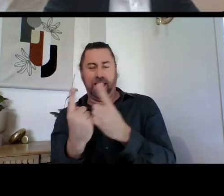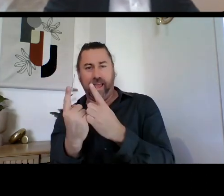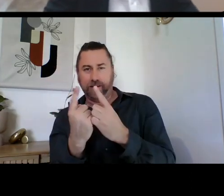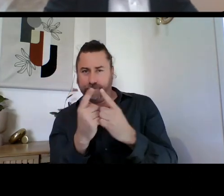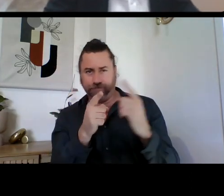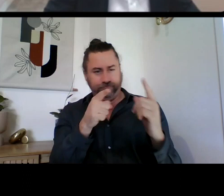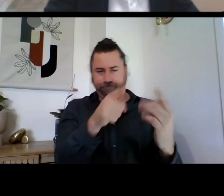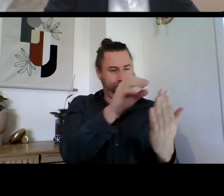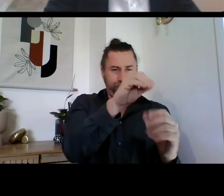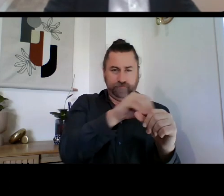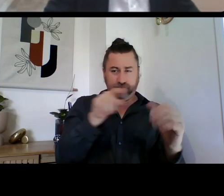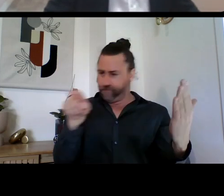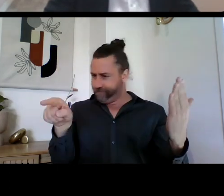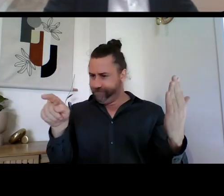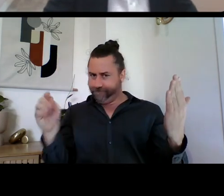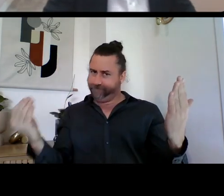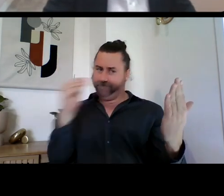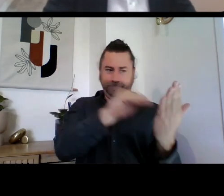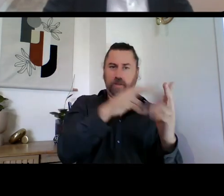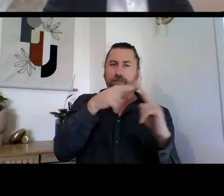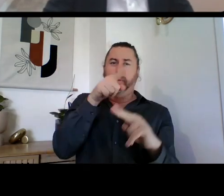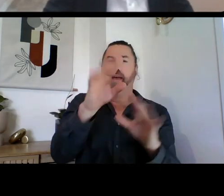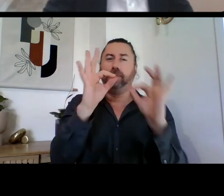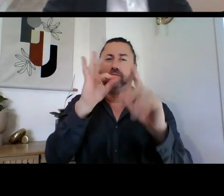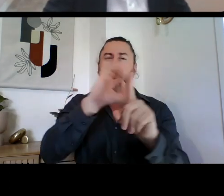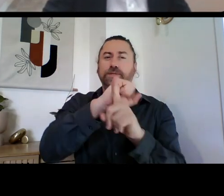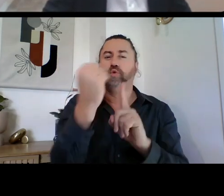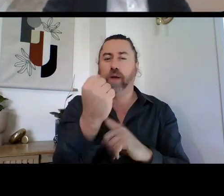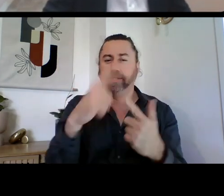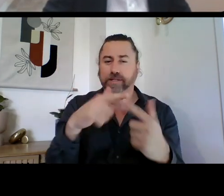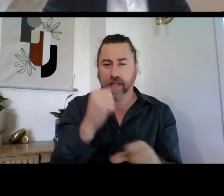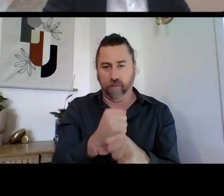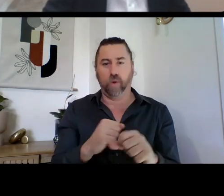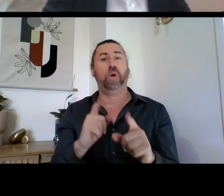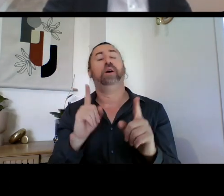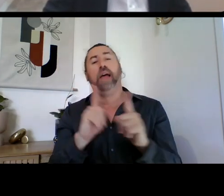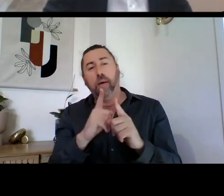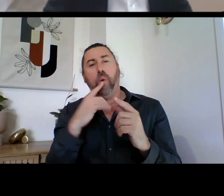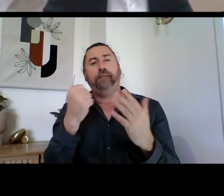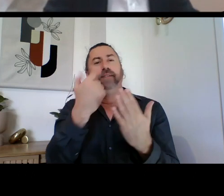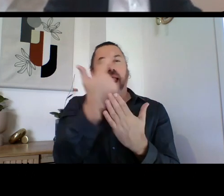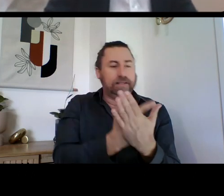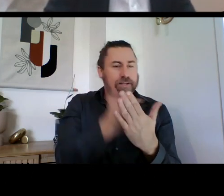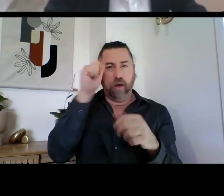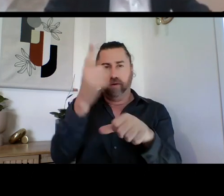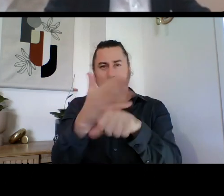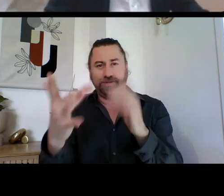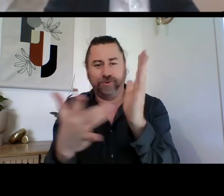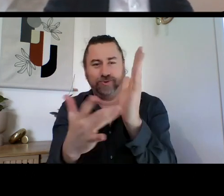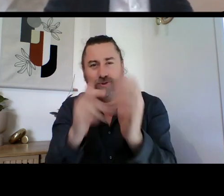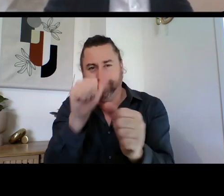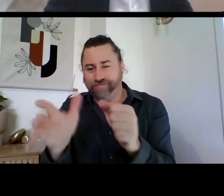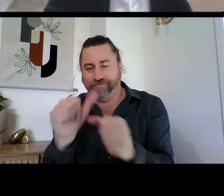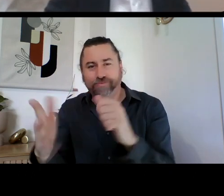not on the inclusions list may need to be considered. And in the same light, the list should be reviewed over time as new technologies and so